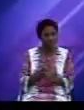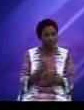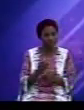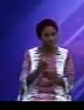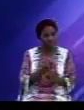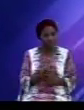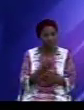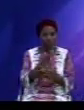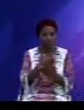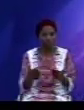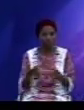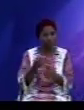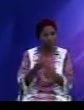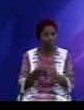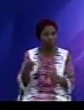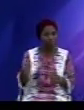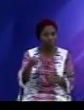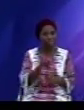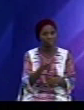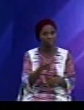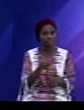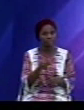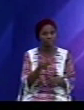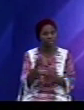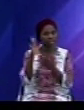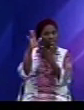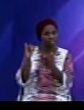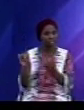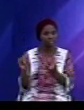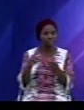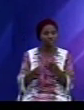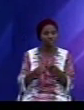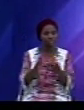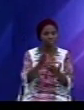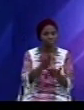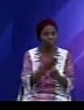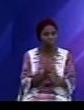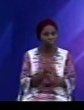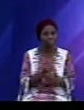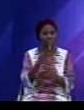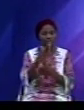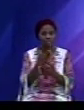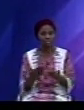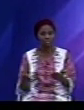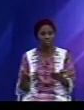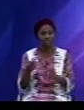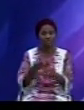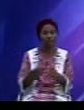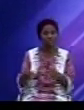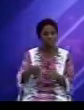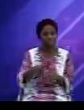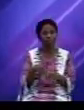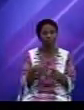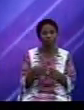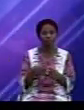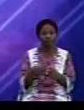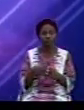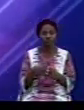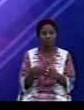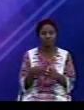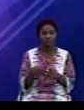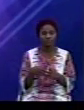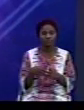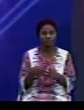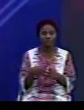of them. Expecting to receive something. He got more